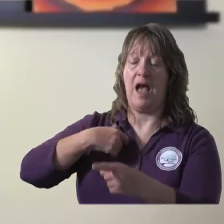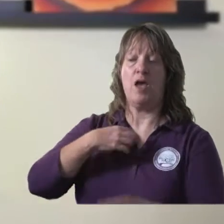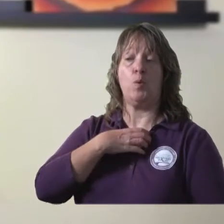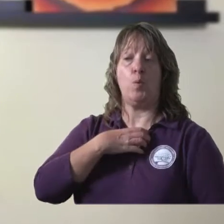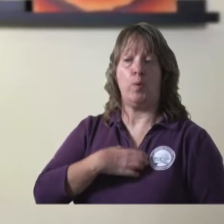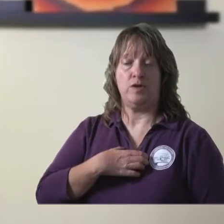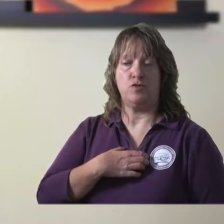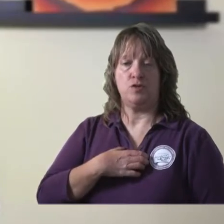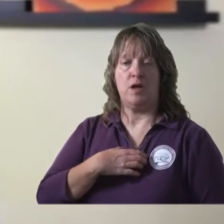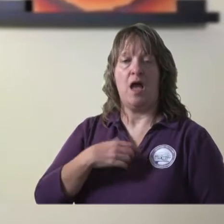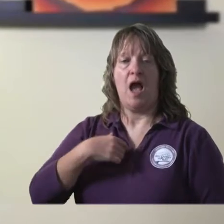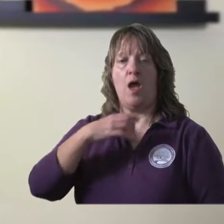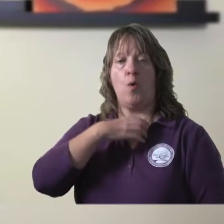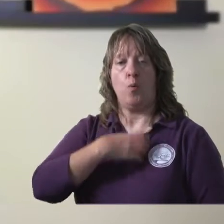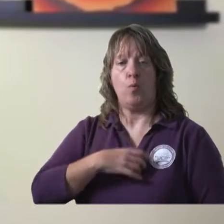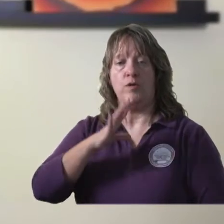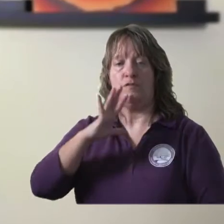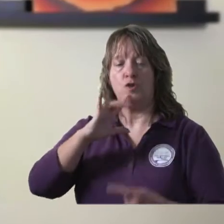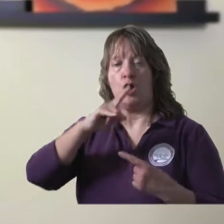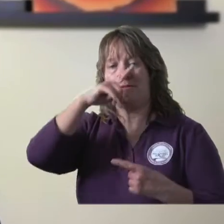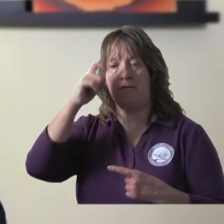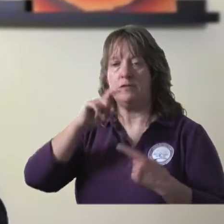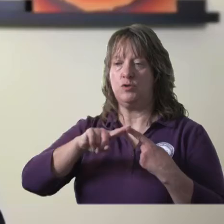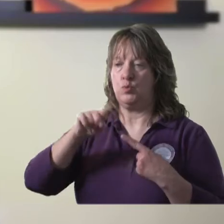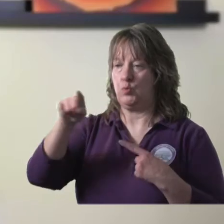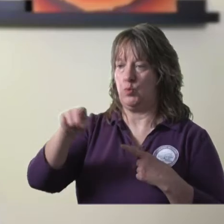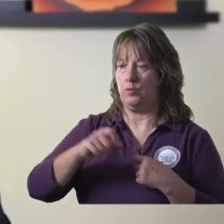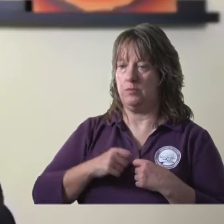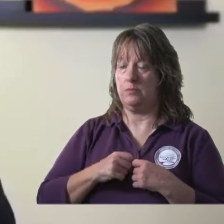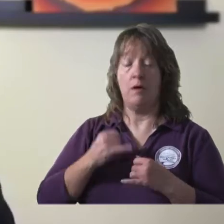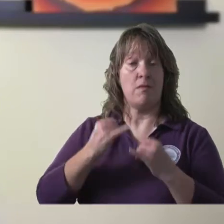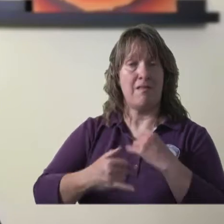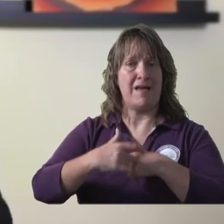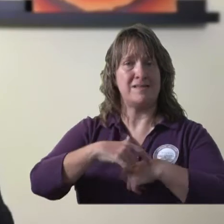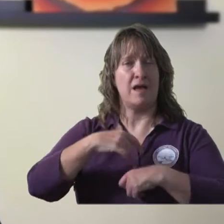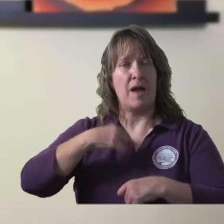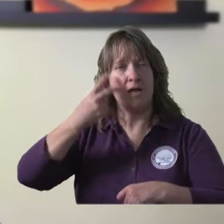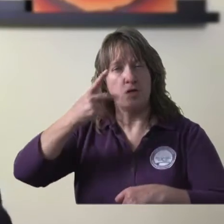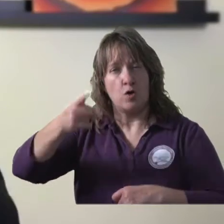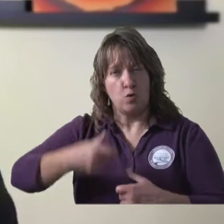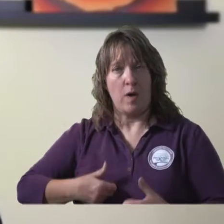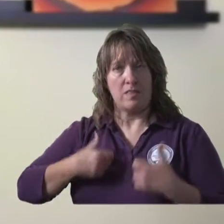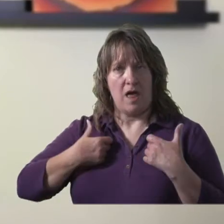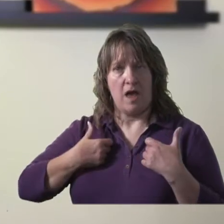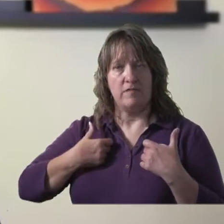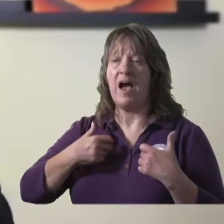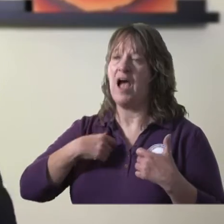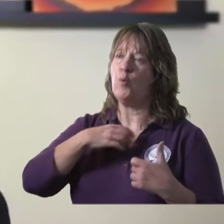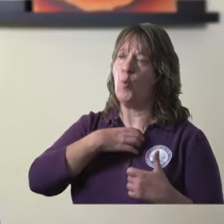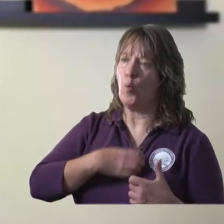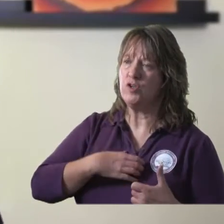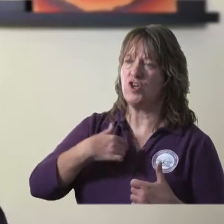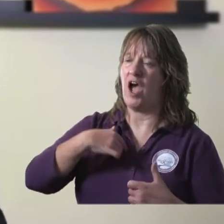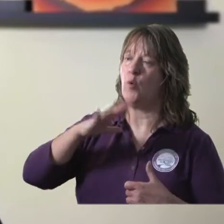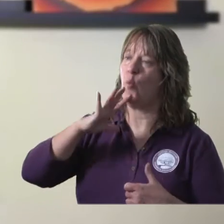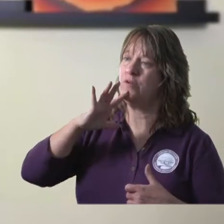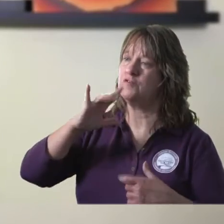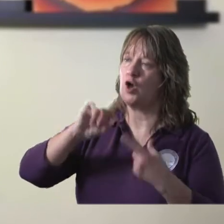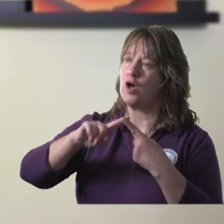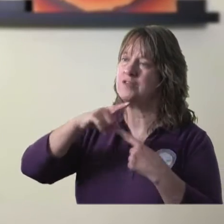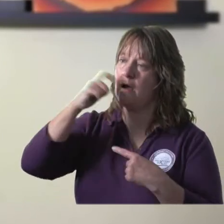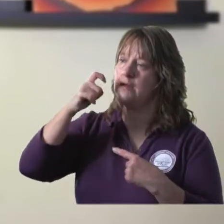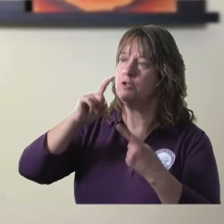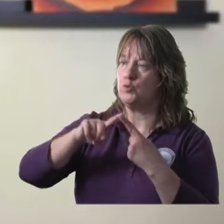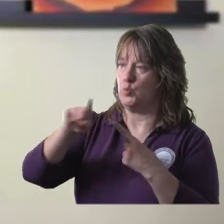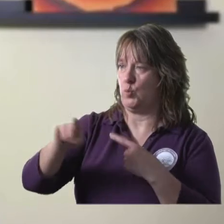wished I would have talked ugly to you. The last time I saw you alive, I wish I would have talked ugly to